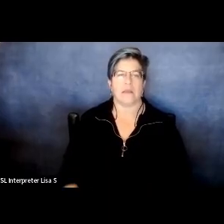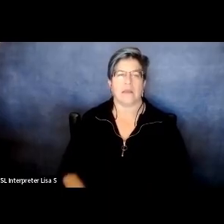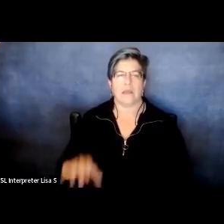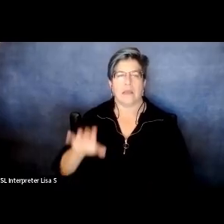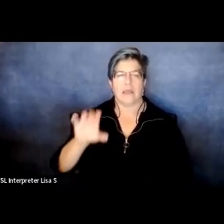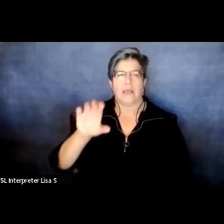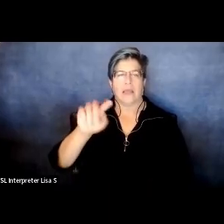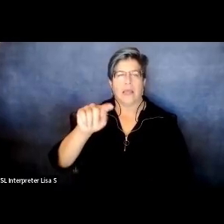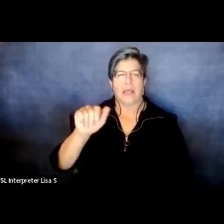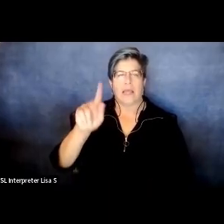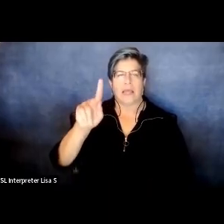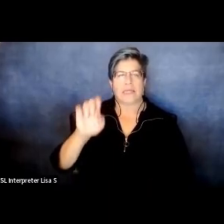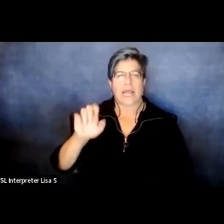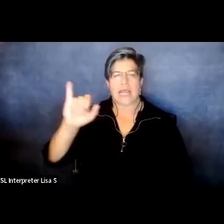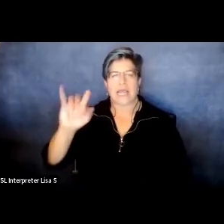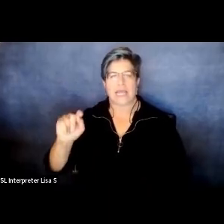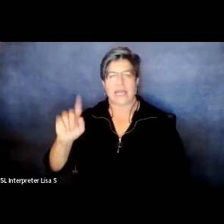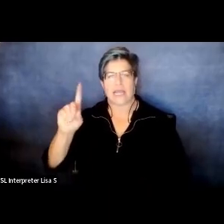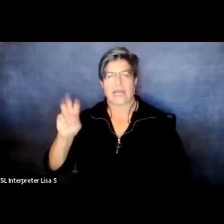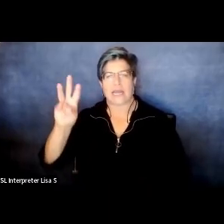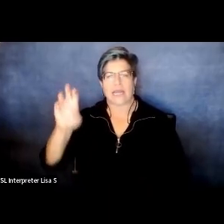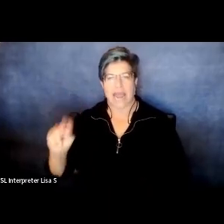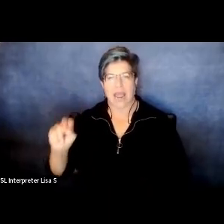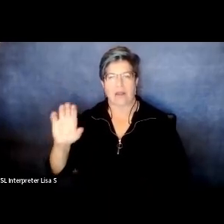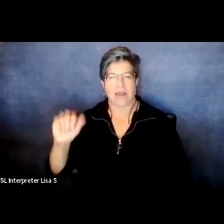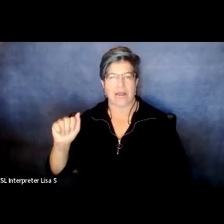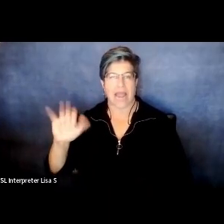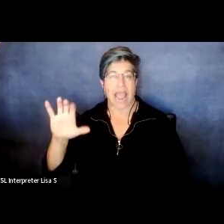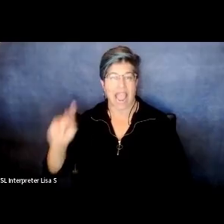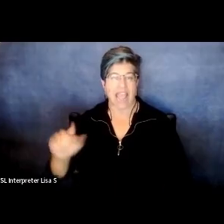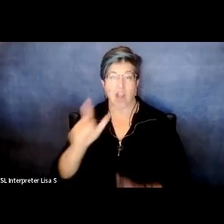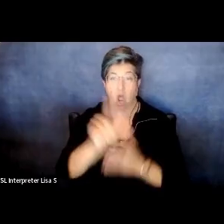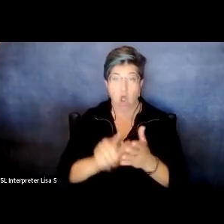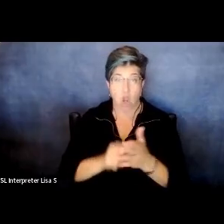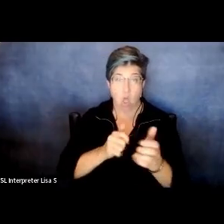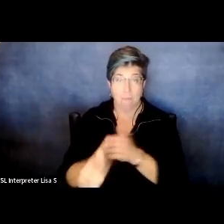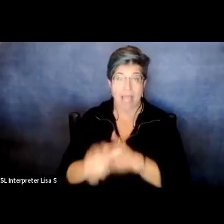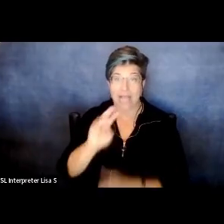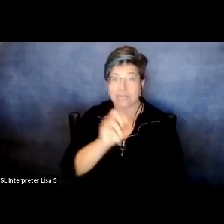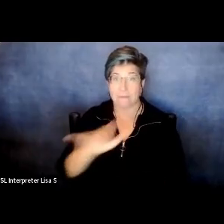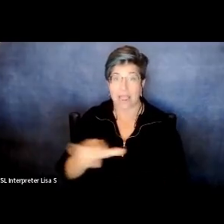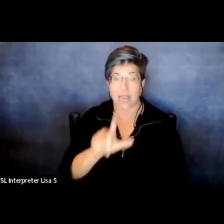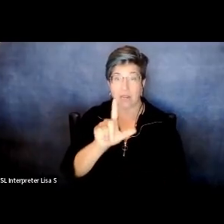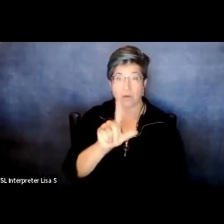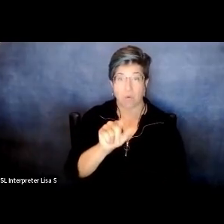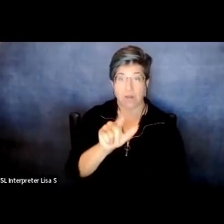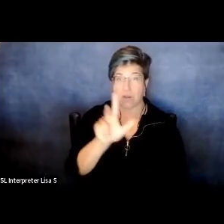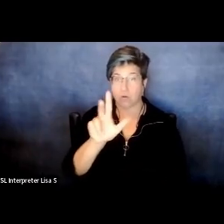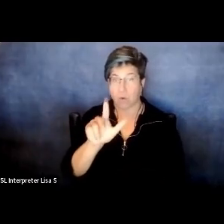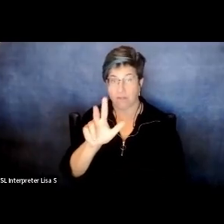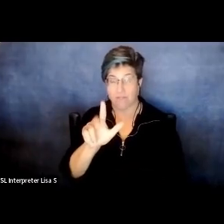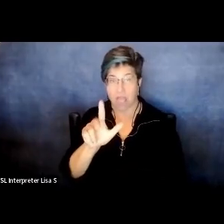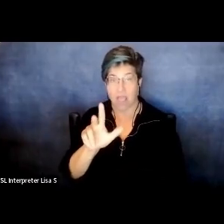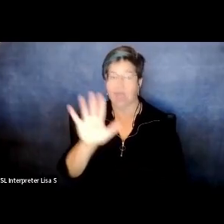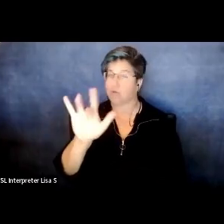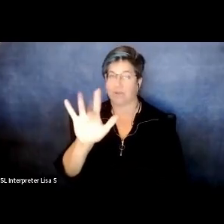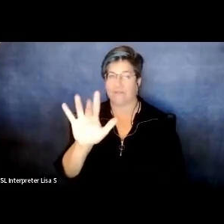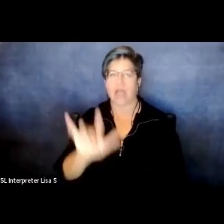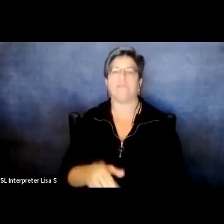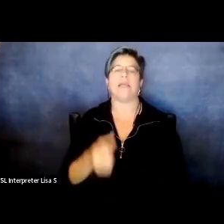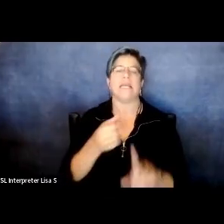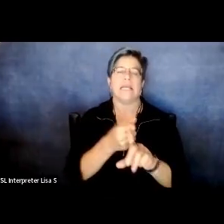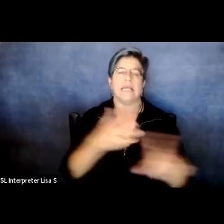is uh, a law that was passed in May 2025. It expands upon